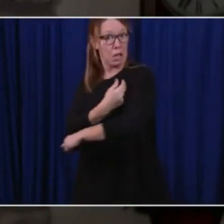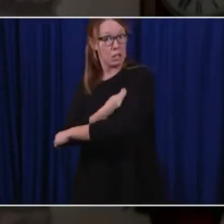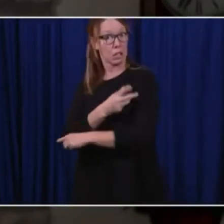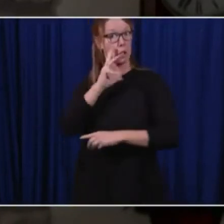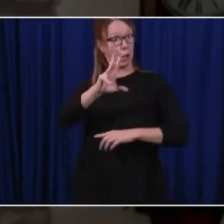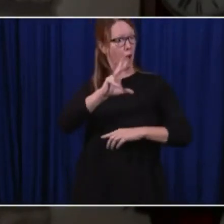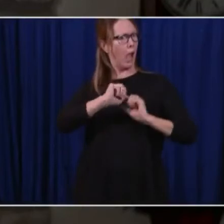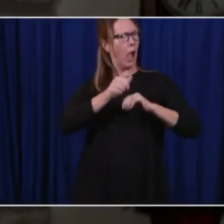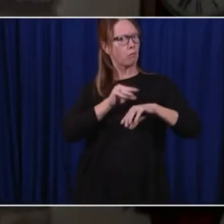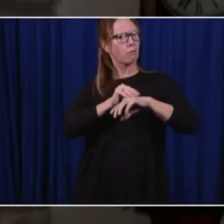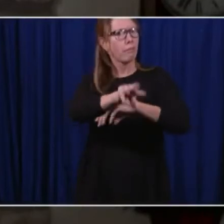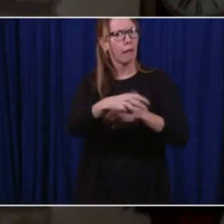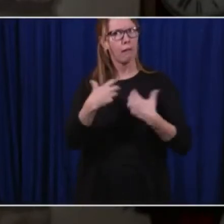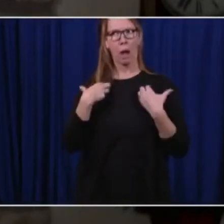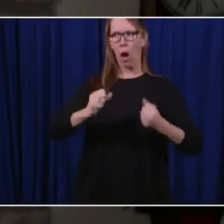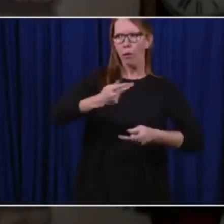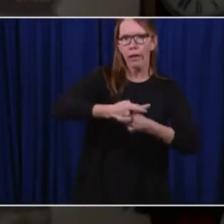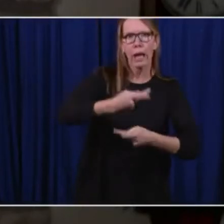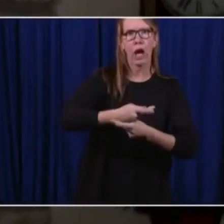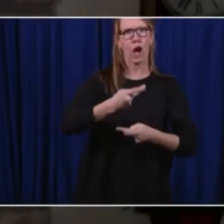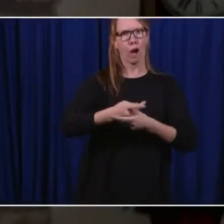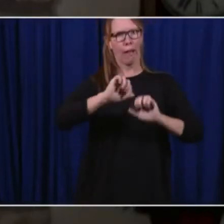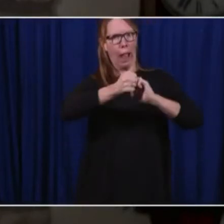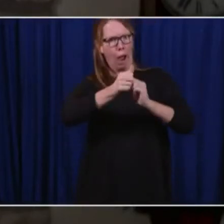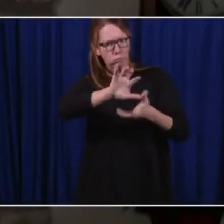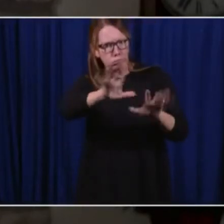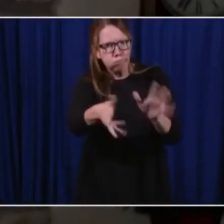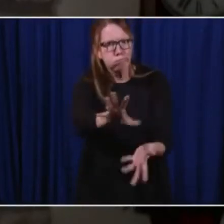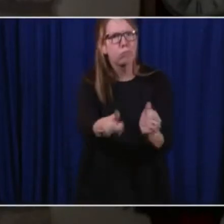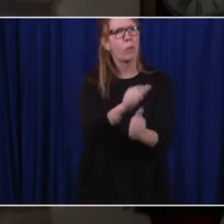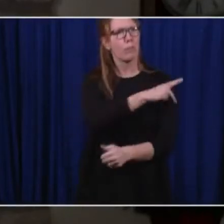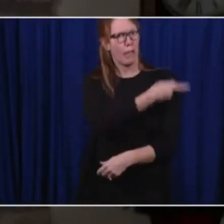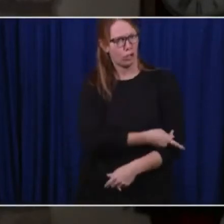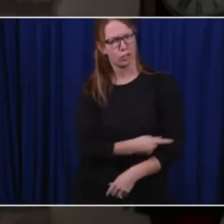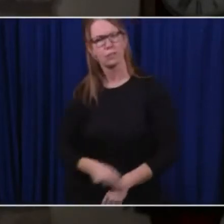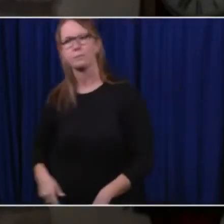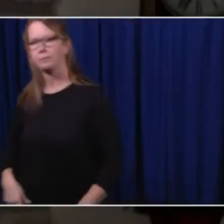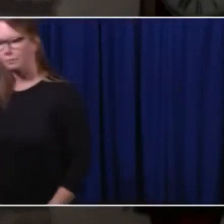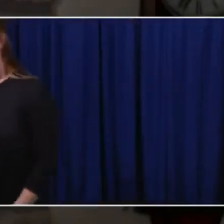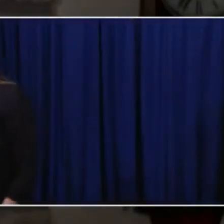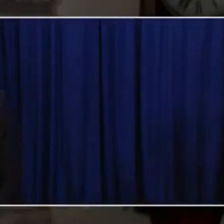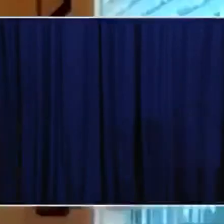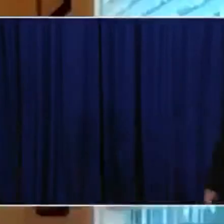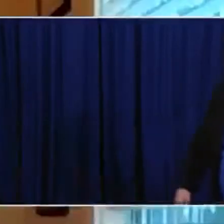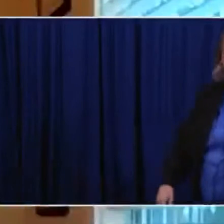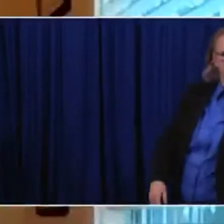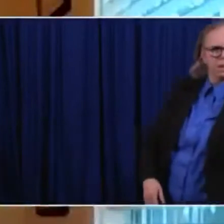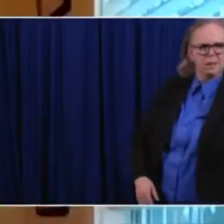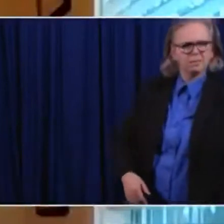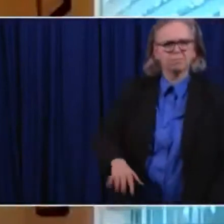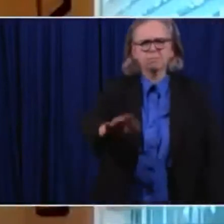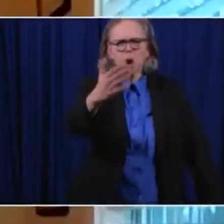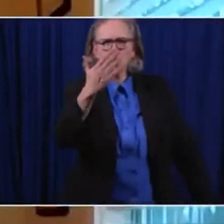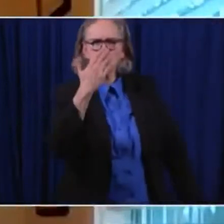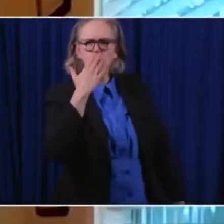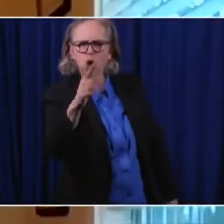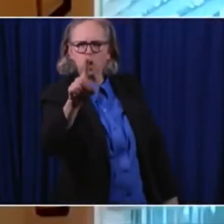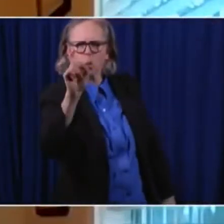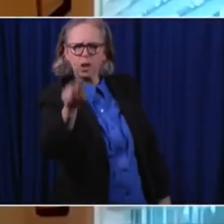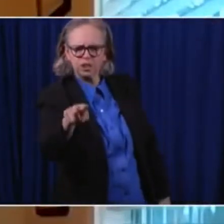healthcare workers' ability to work with patients? Well, thanks. That's a very good question. I think it has